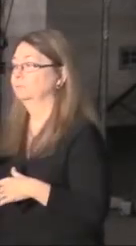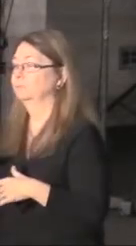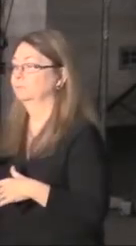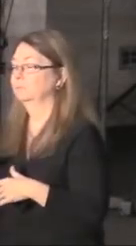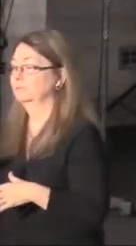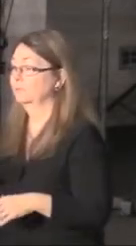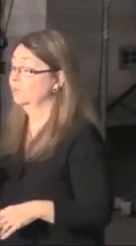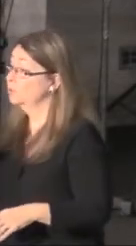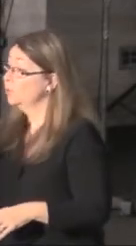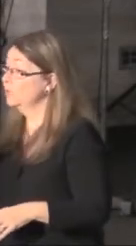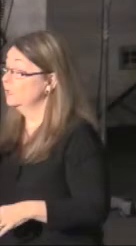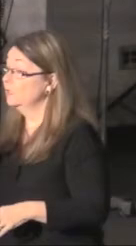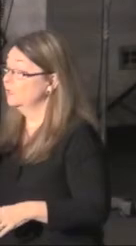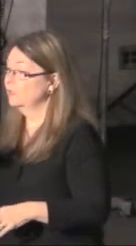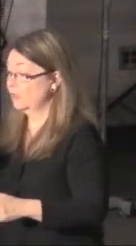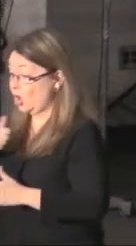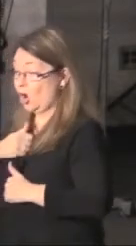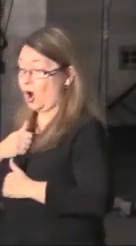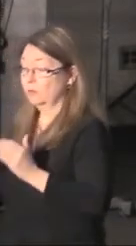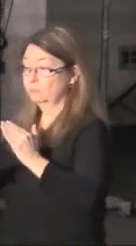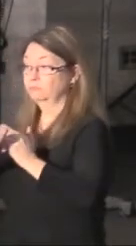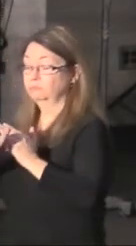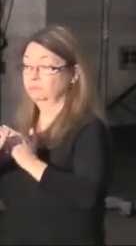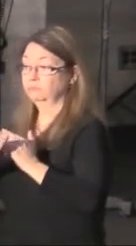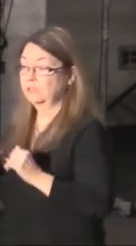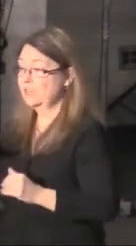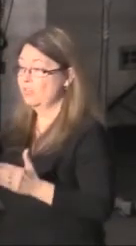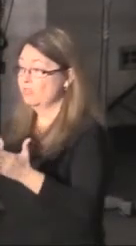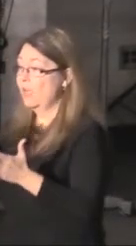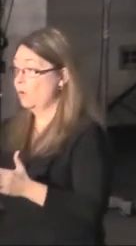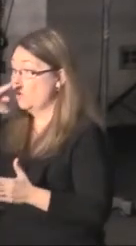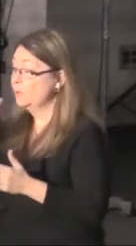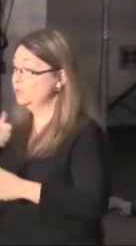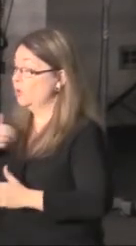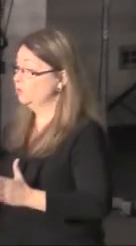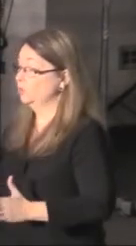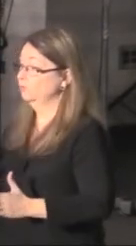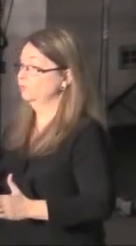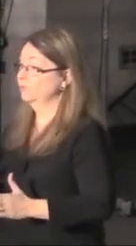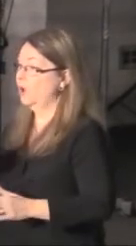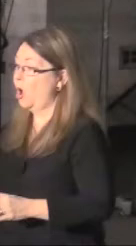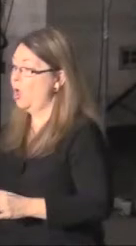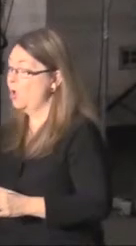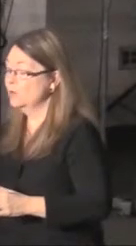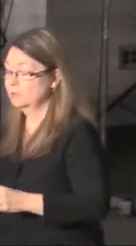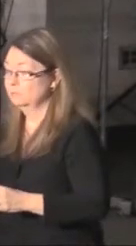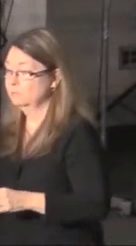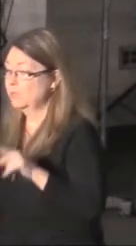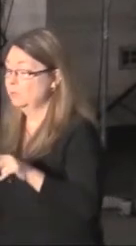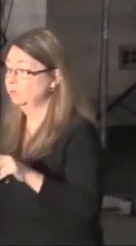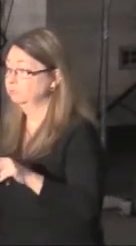reality is this. The imperial guard, 10,000 Roman soldiers. They were the only ones that were allowed to occupy Rome. They were